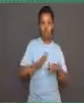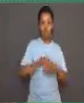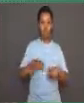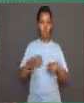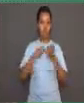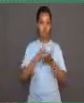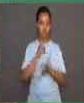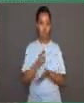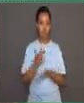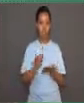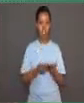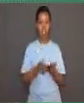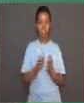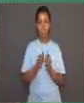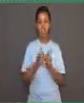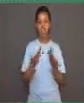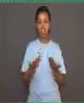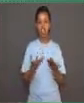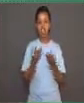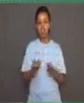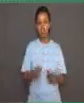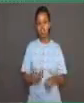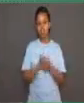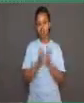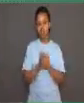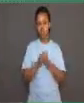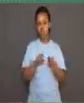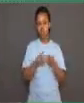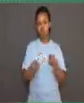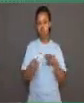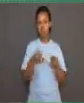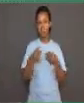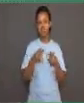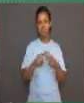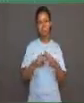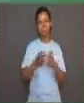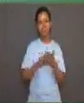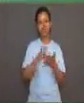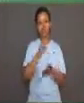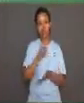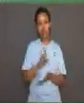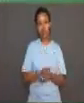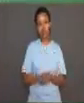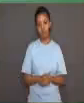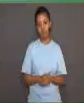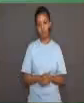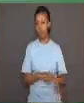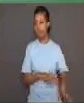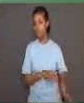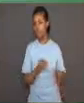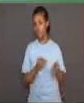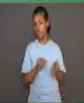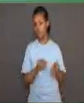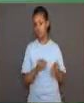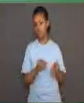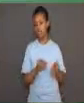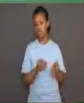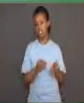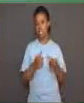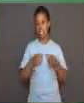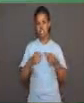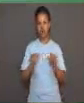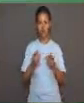This is how the evolution of different races began. Students, for the